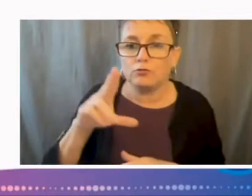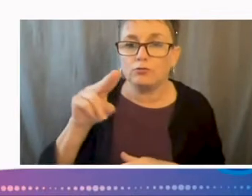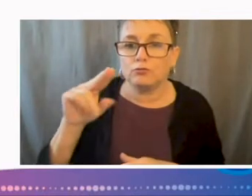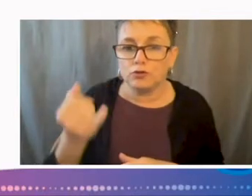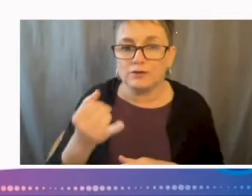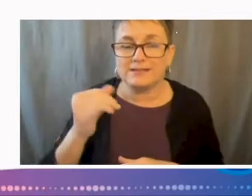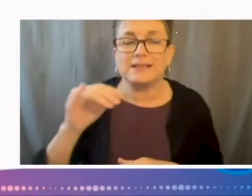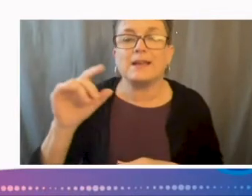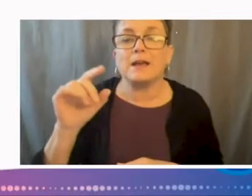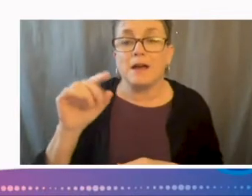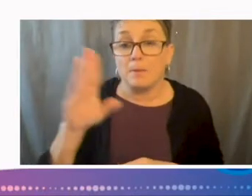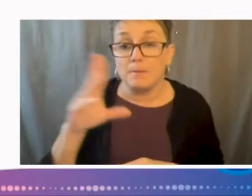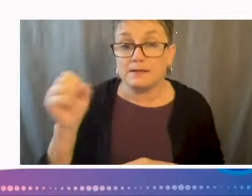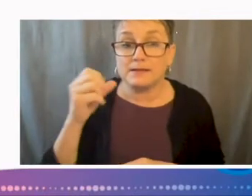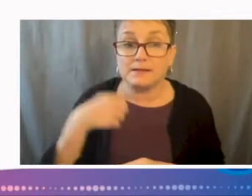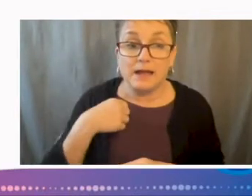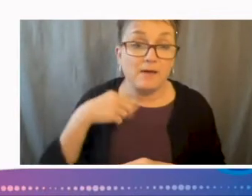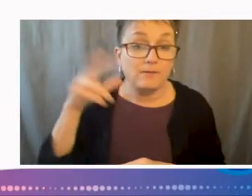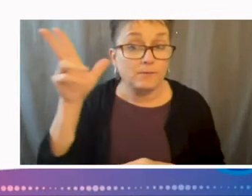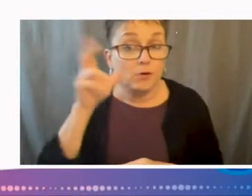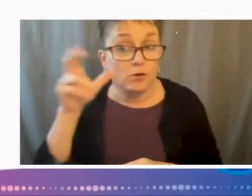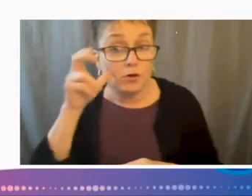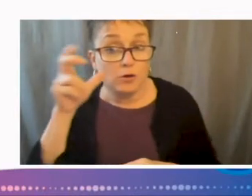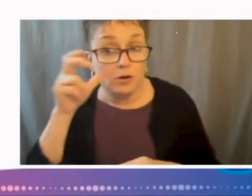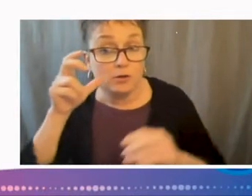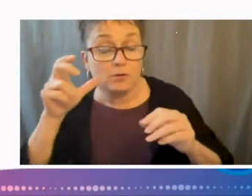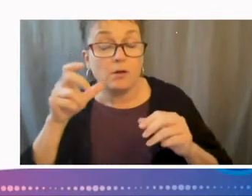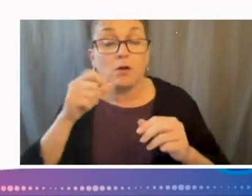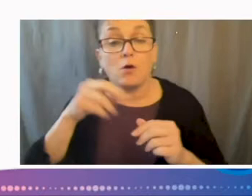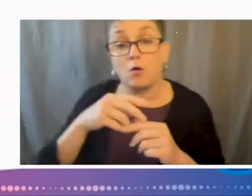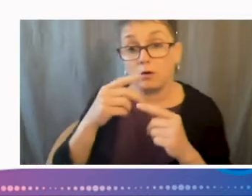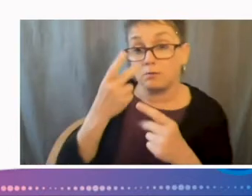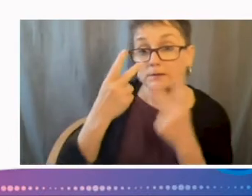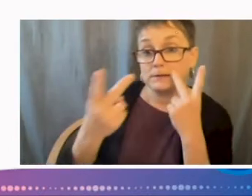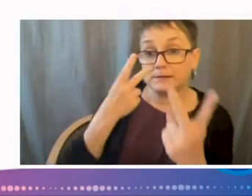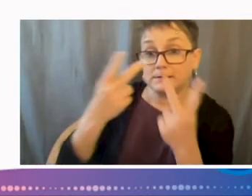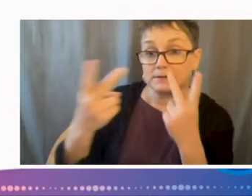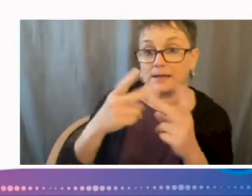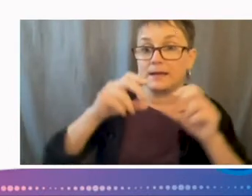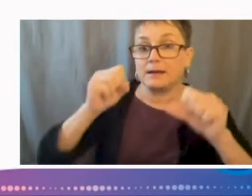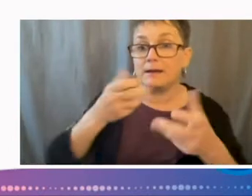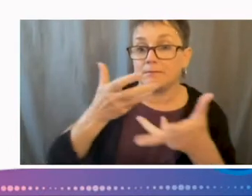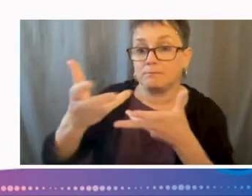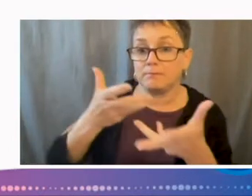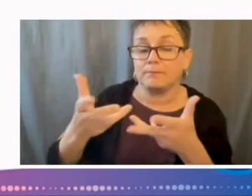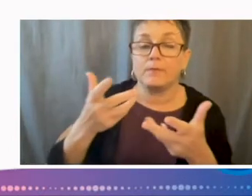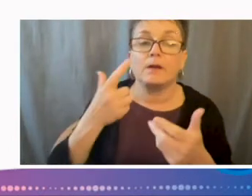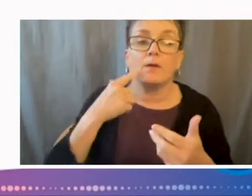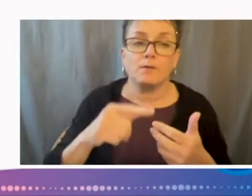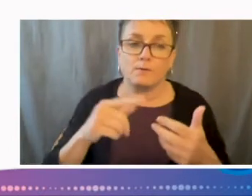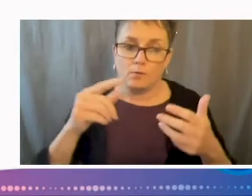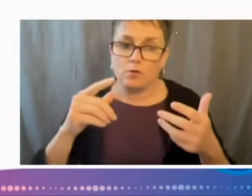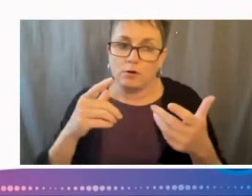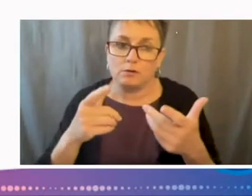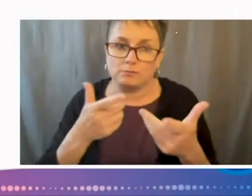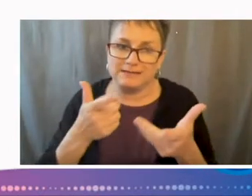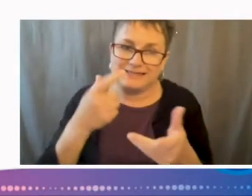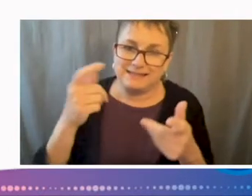audio recording capabilities to review interactions with our customers for retraining or corrective actions as